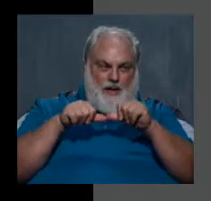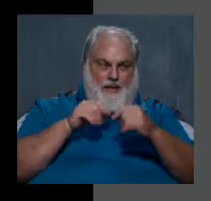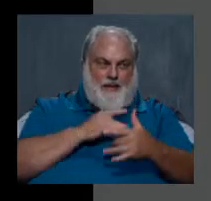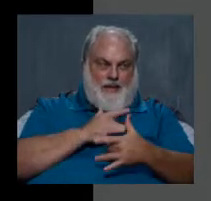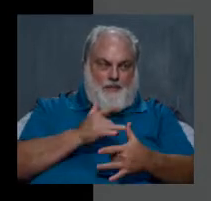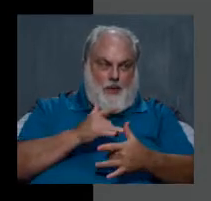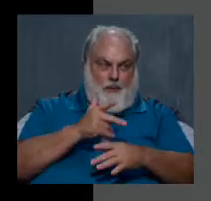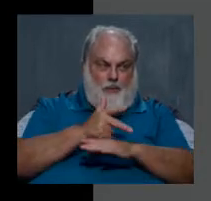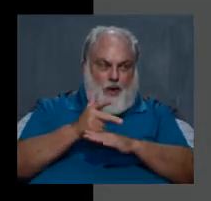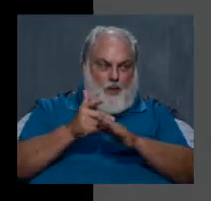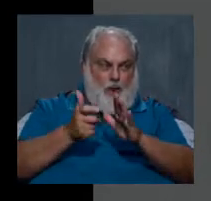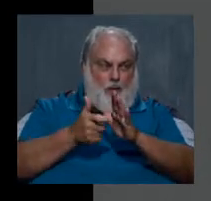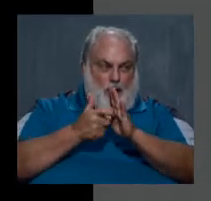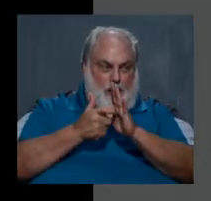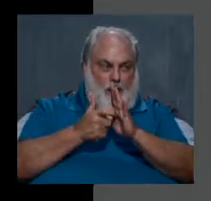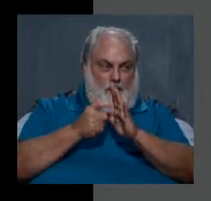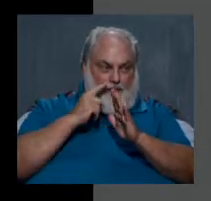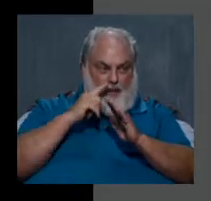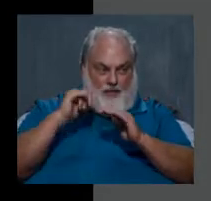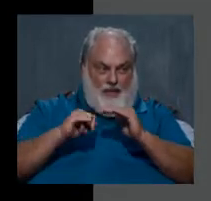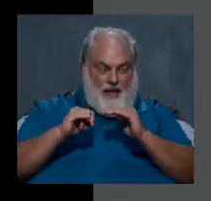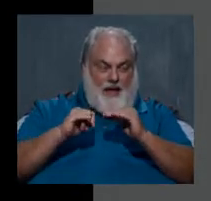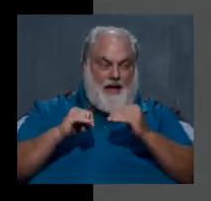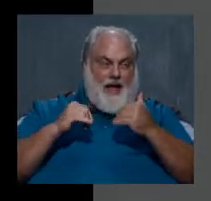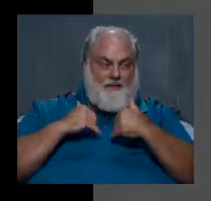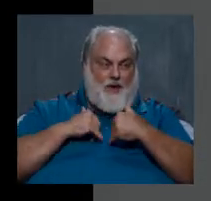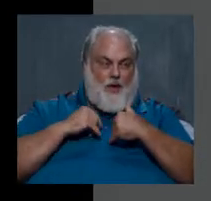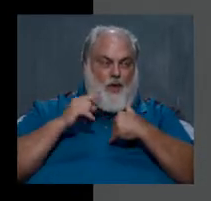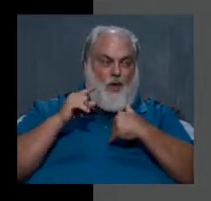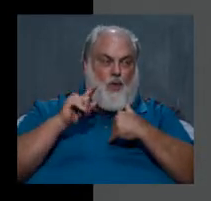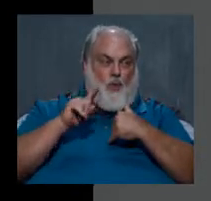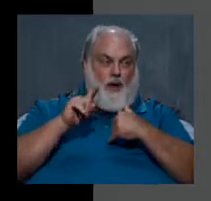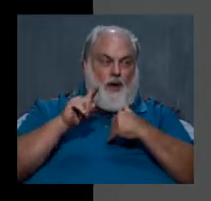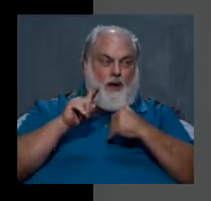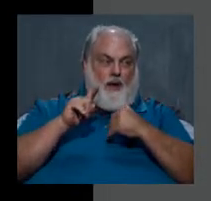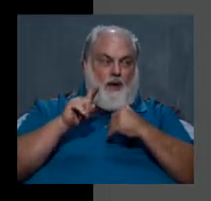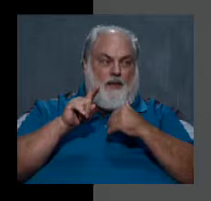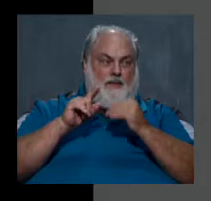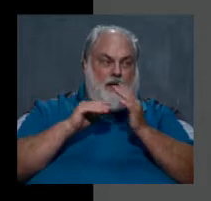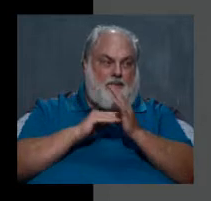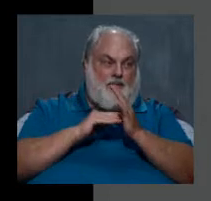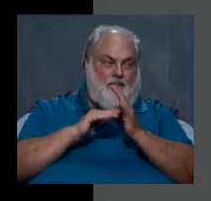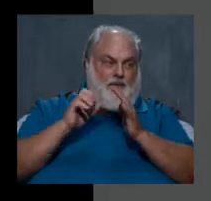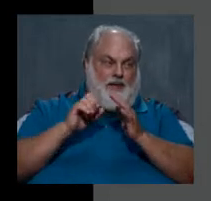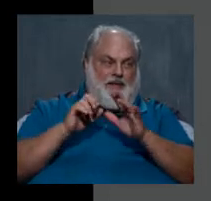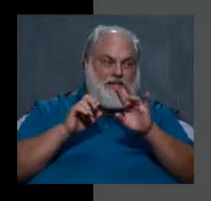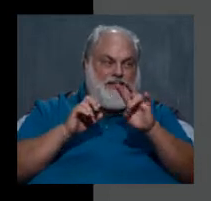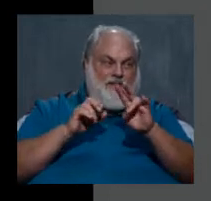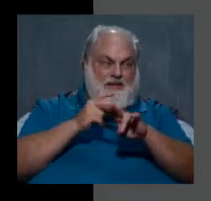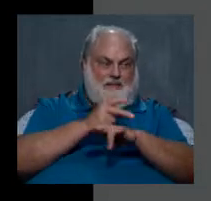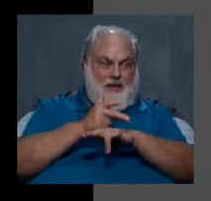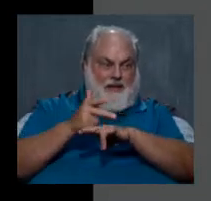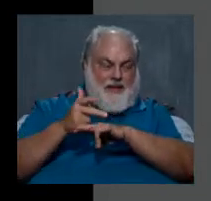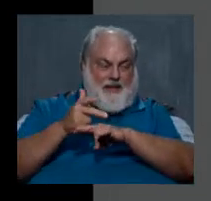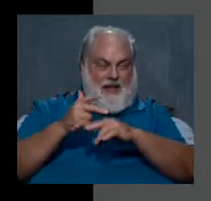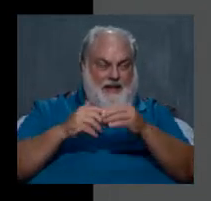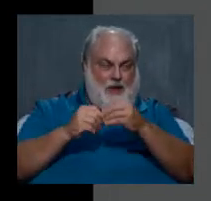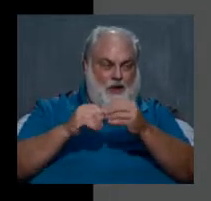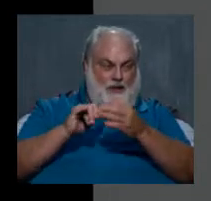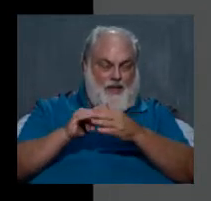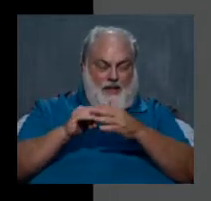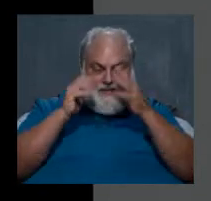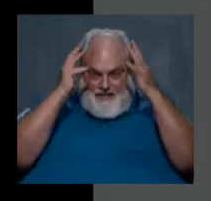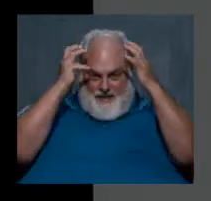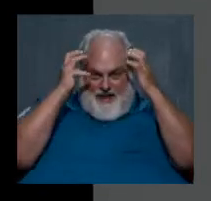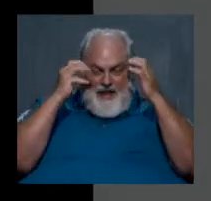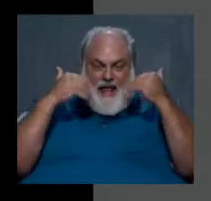typical parking required for a structure containing the 1,554 square feet is 7 spaces. In addition to the salon use,